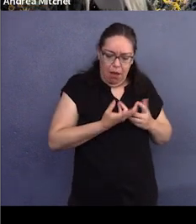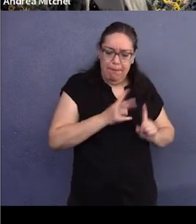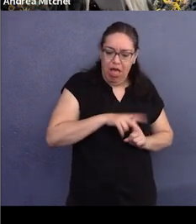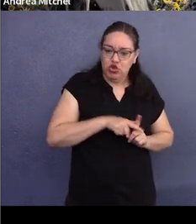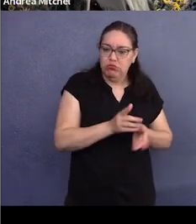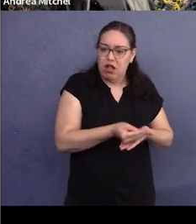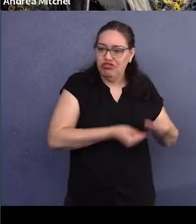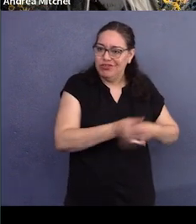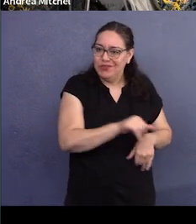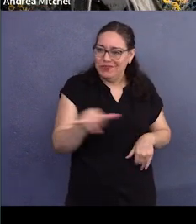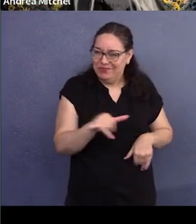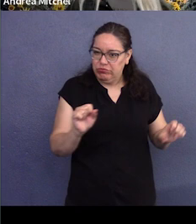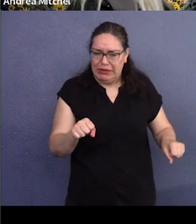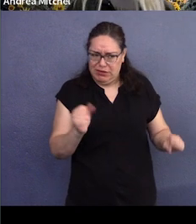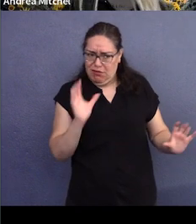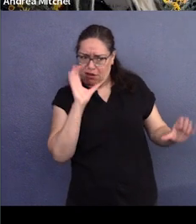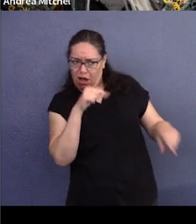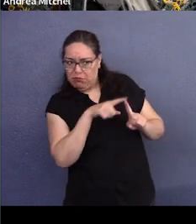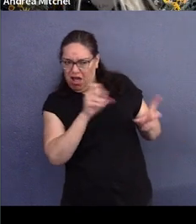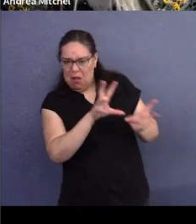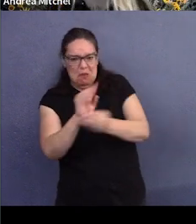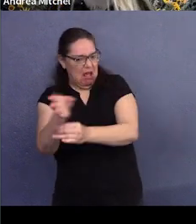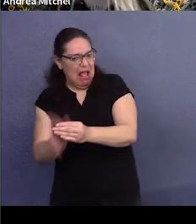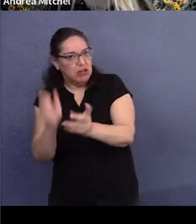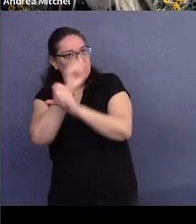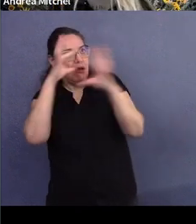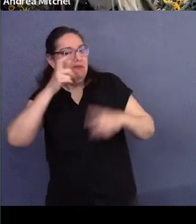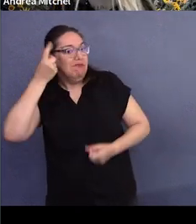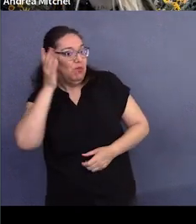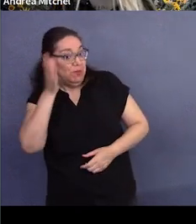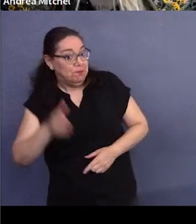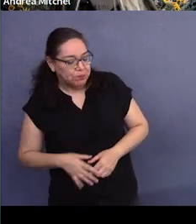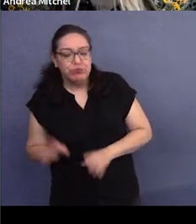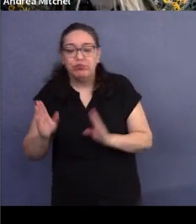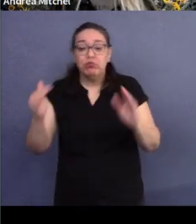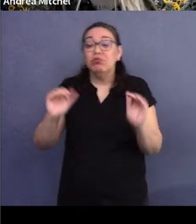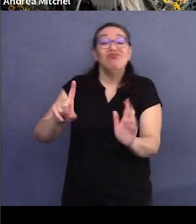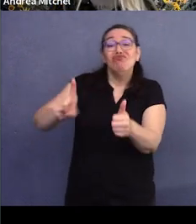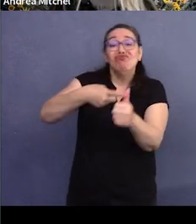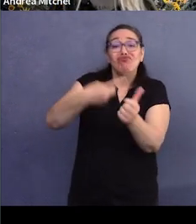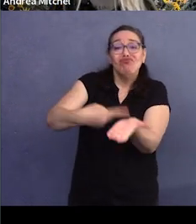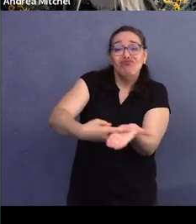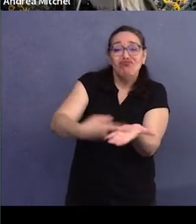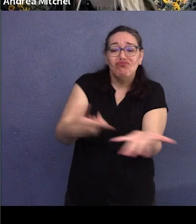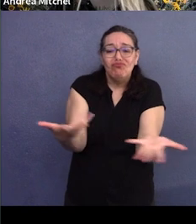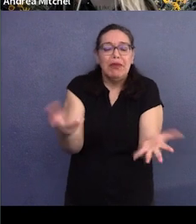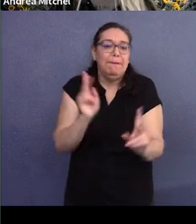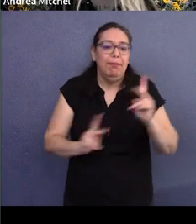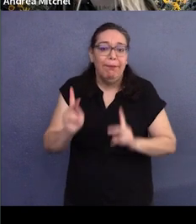end. So the first thing we're going to talk about is people, because most